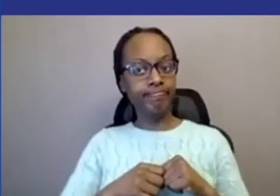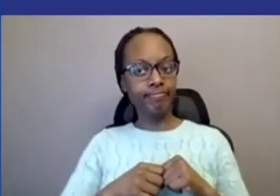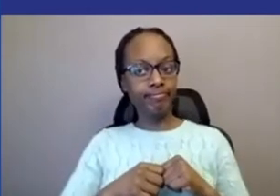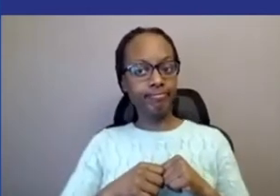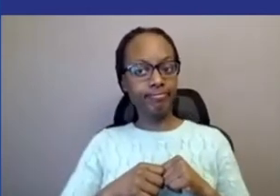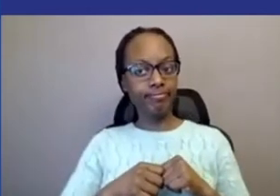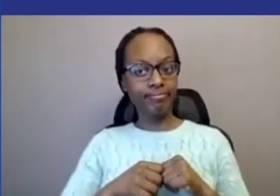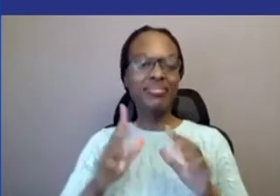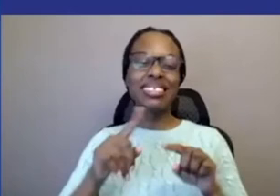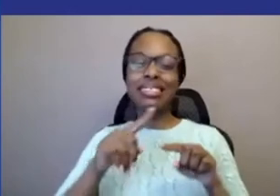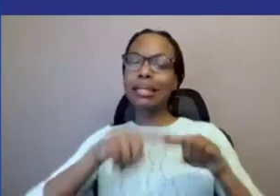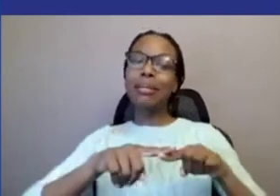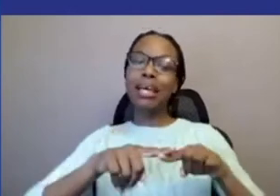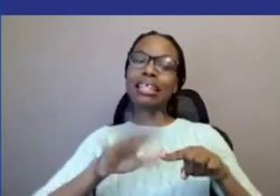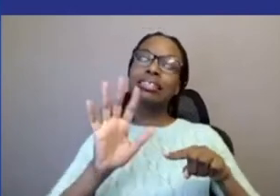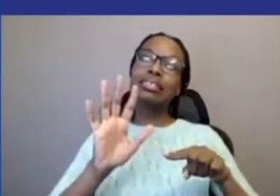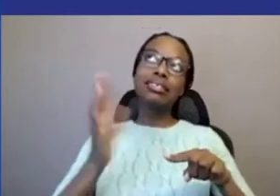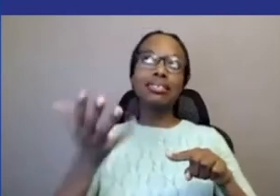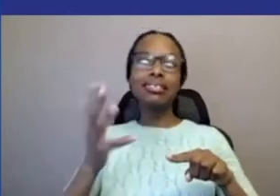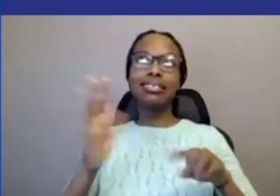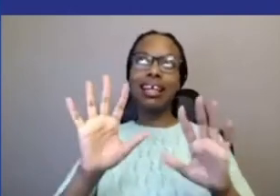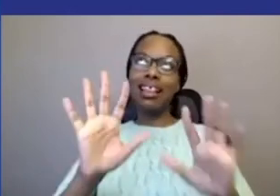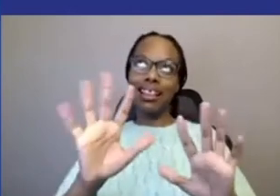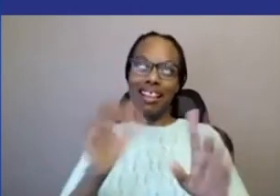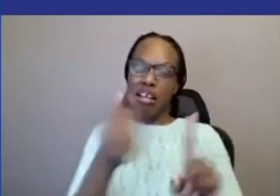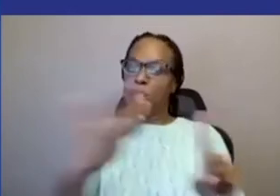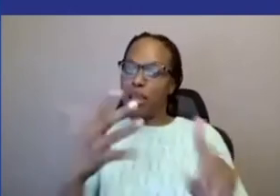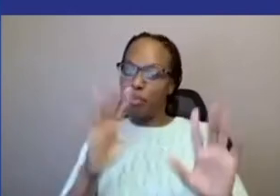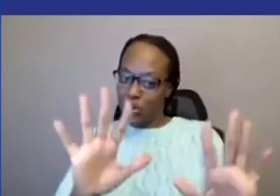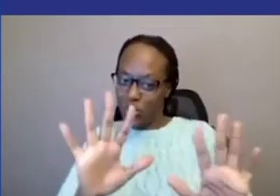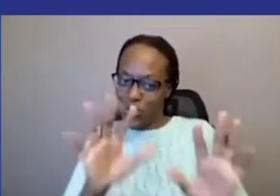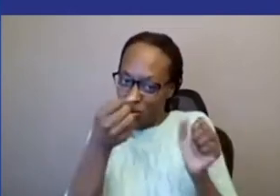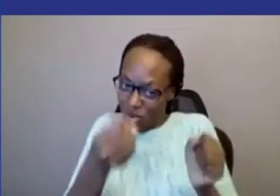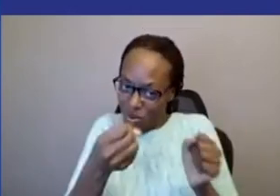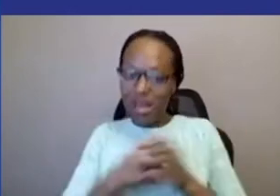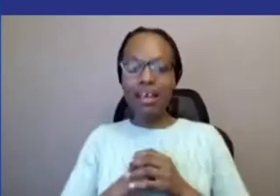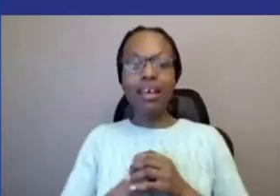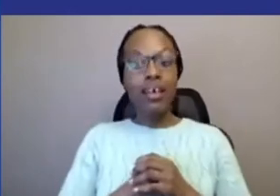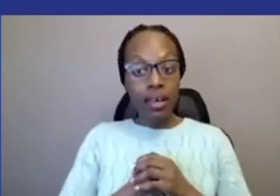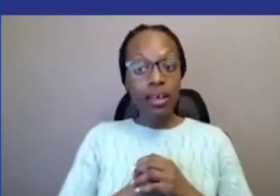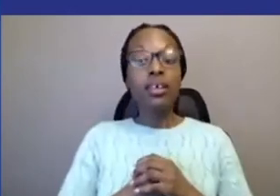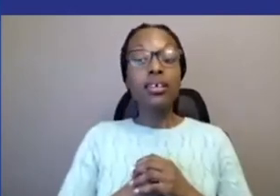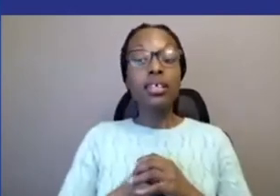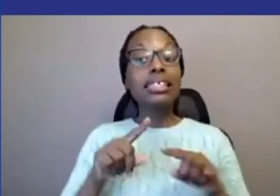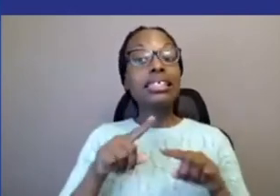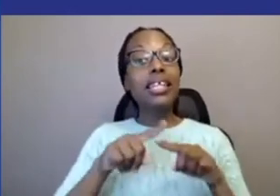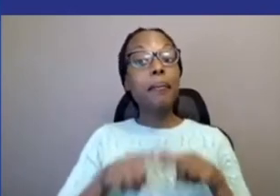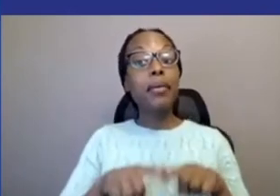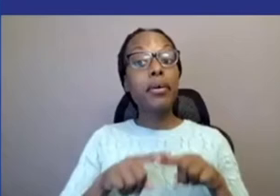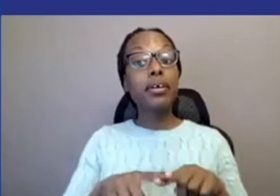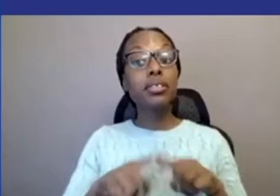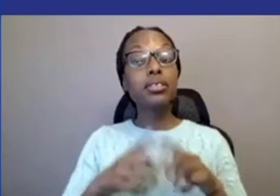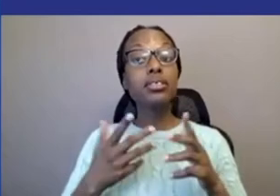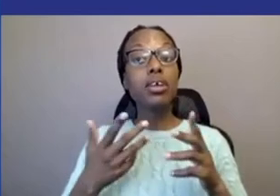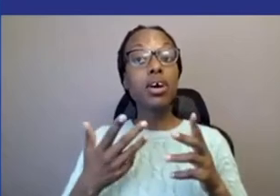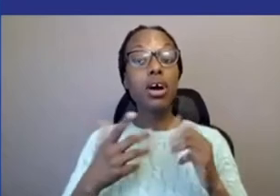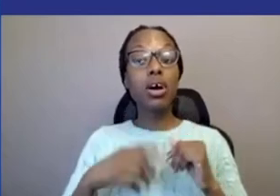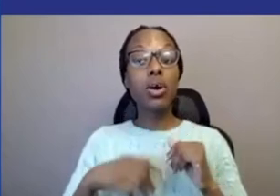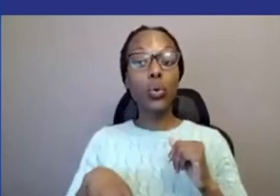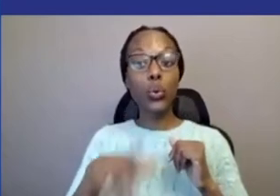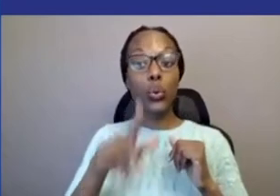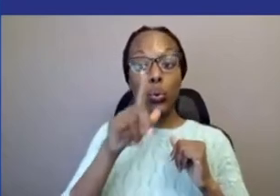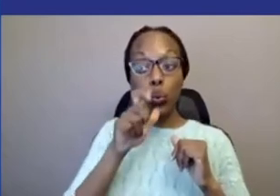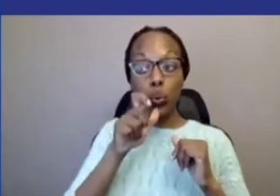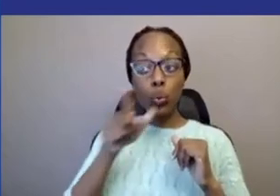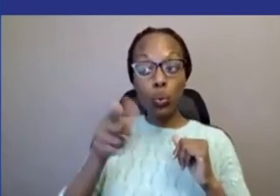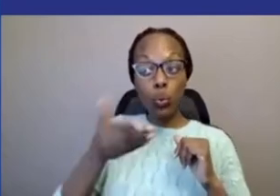explain, depends is not, hold on a minute. It depends on who obviously is hiring